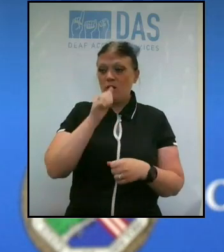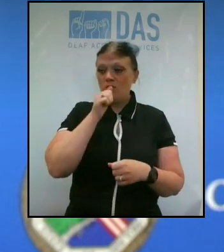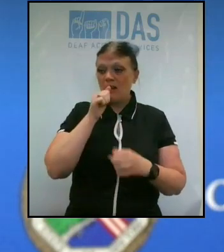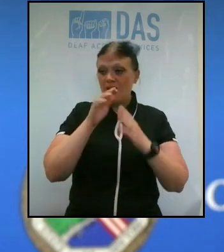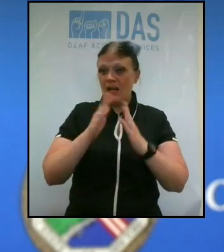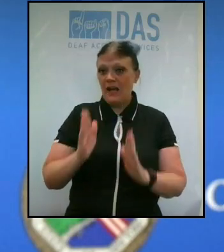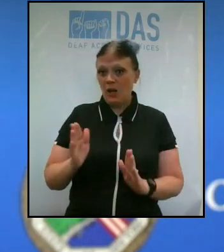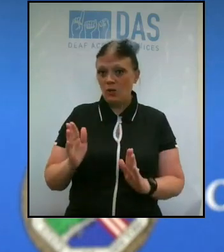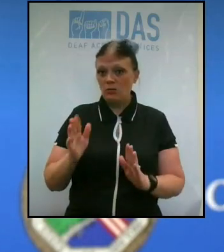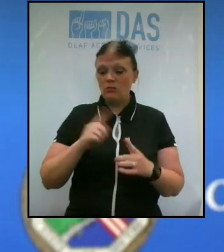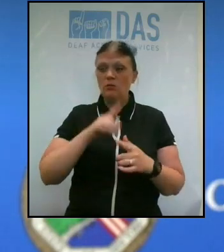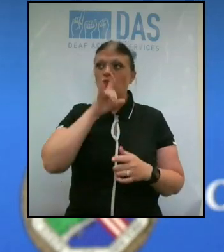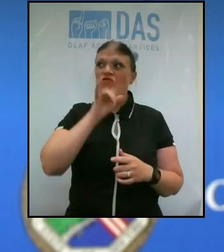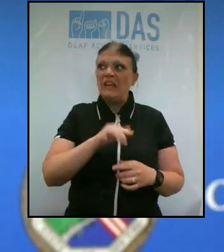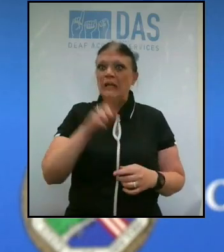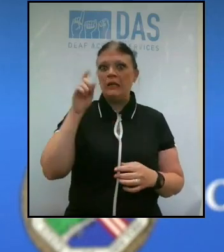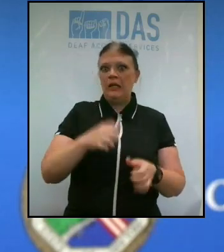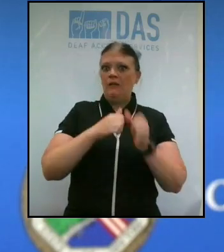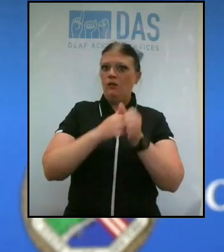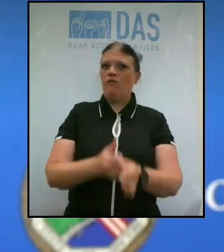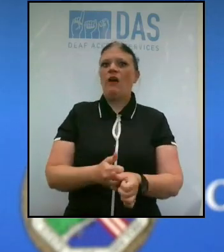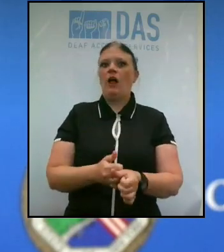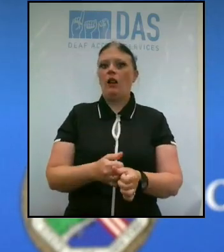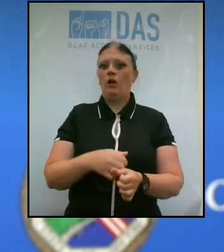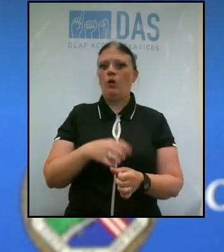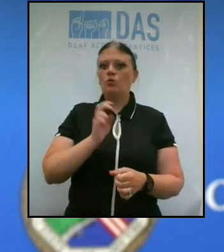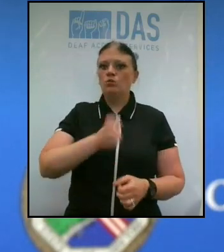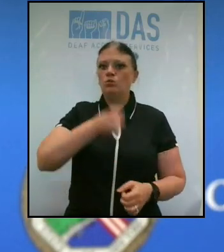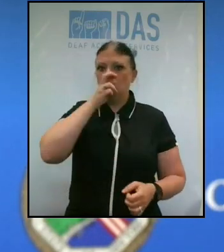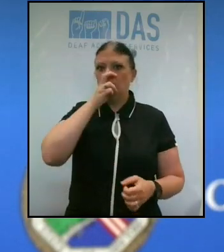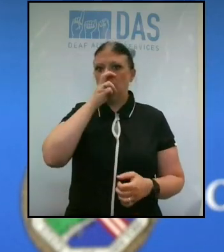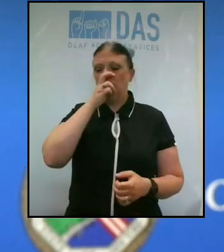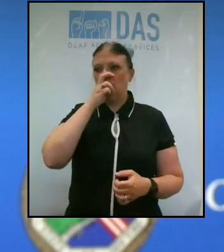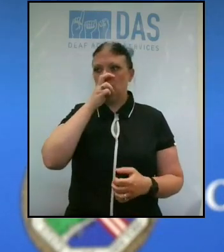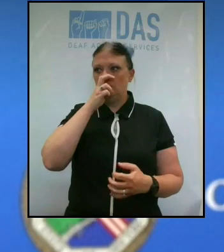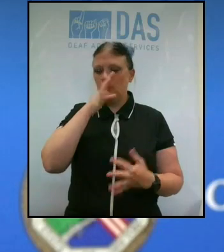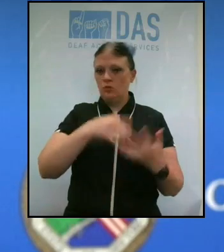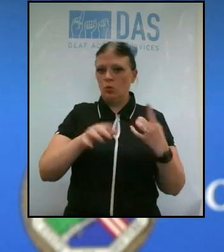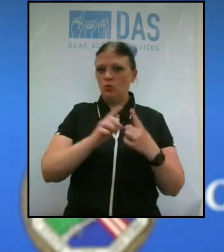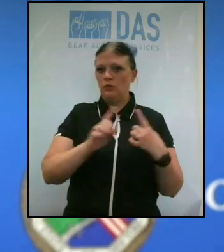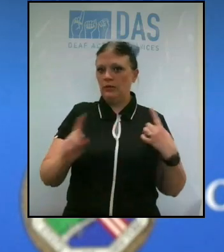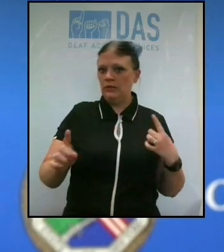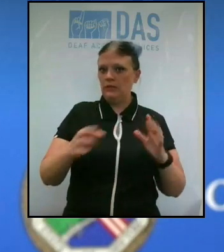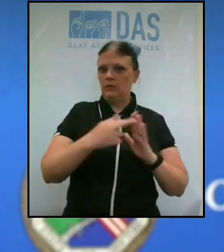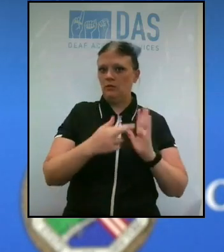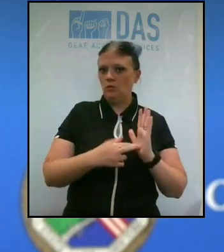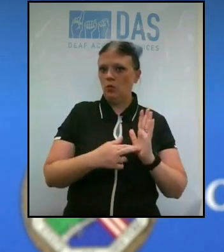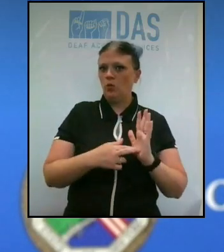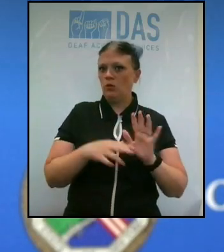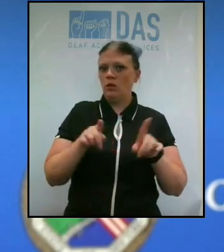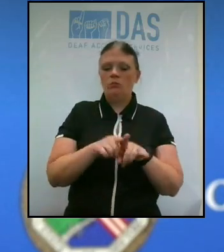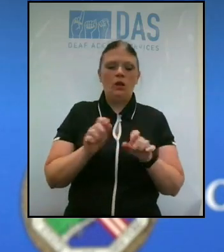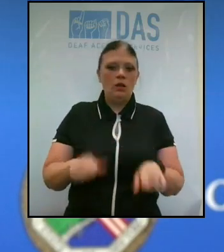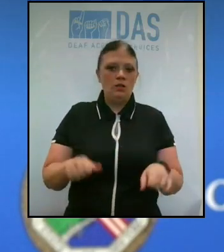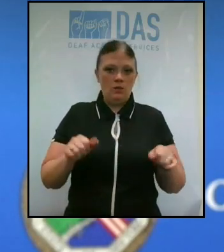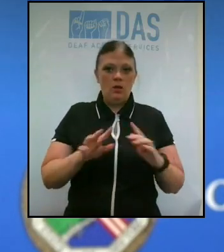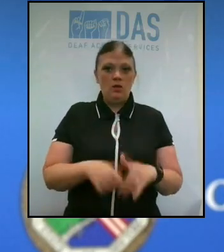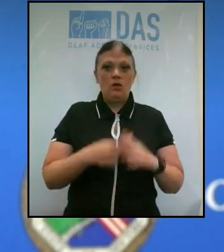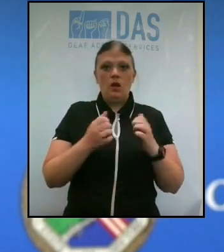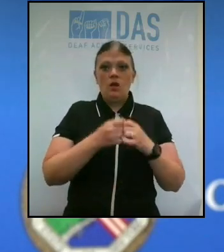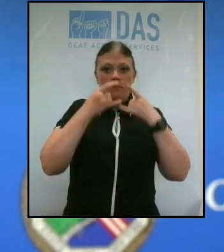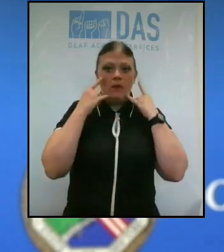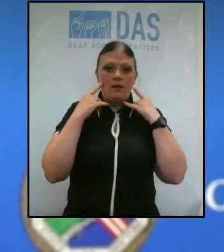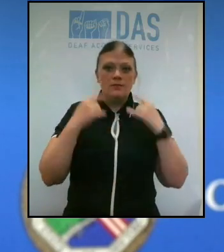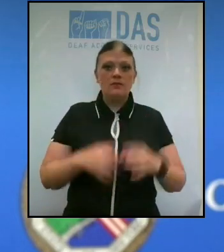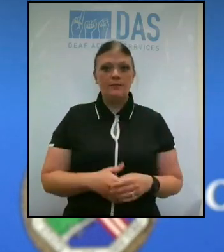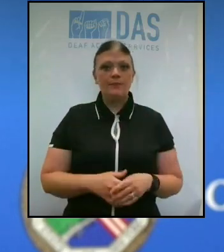residence, you really need to follow the strictest social guidelines or social distancing guidelines that you possibly can, starting with wearing a